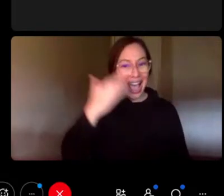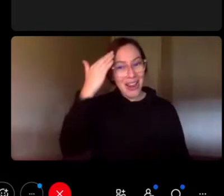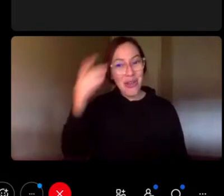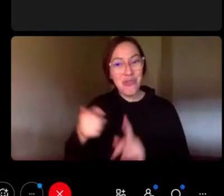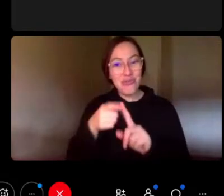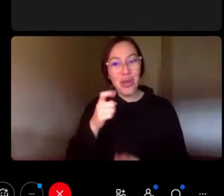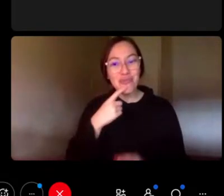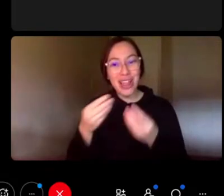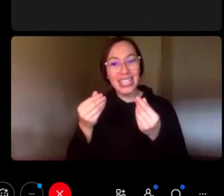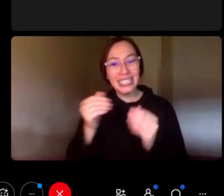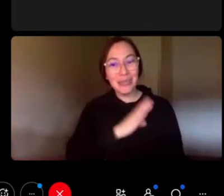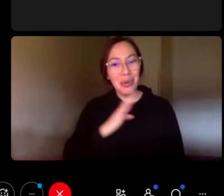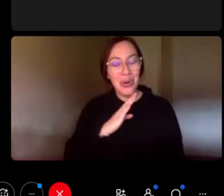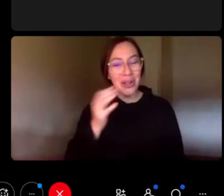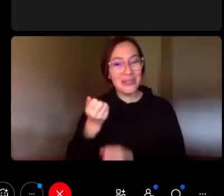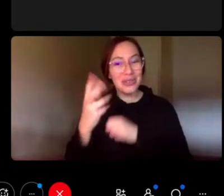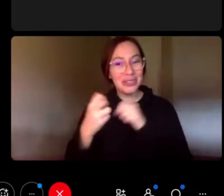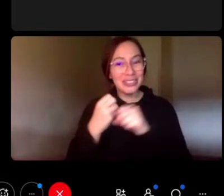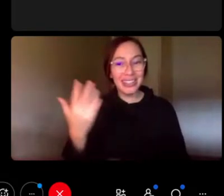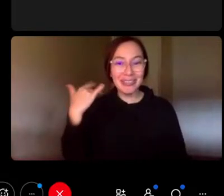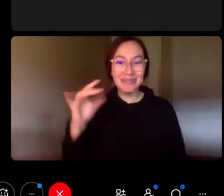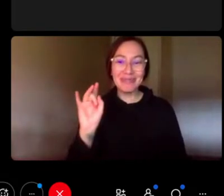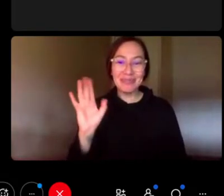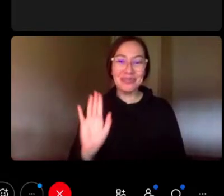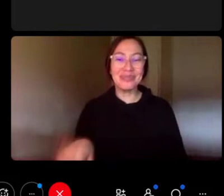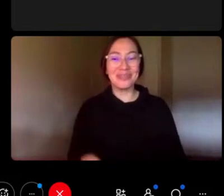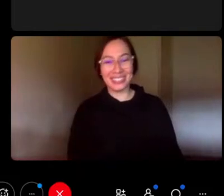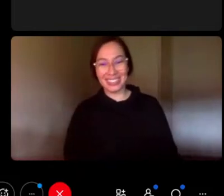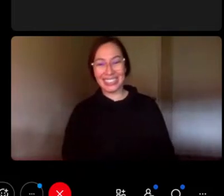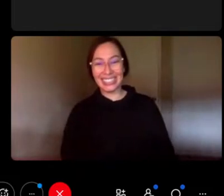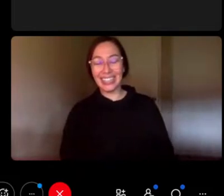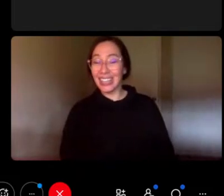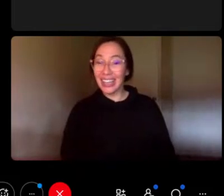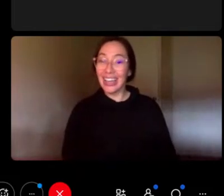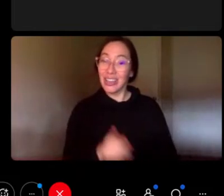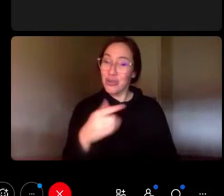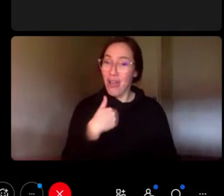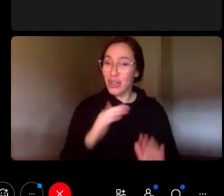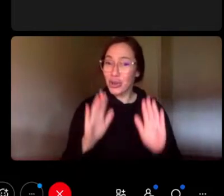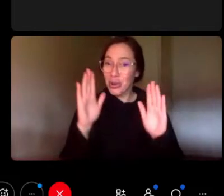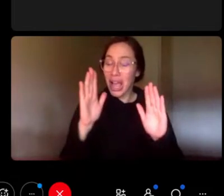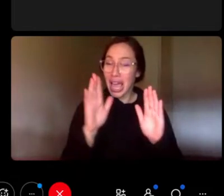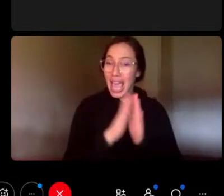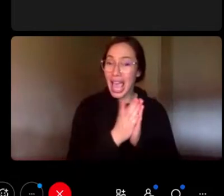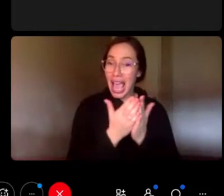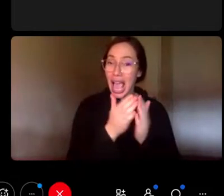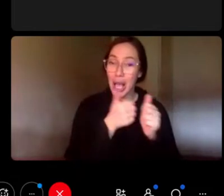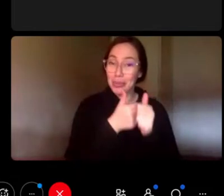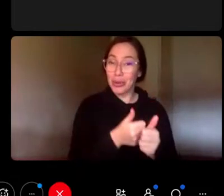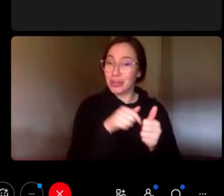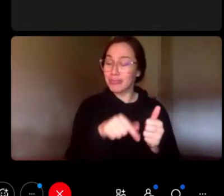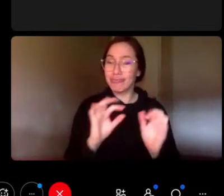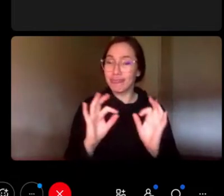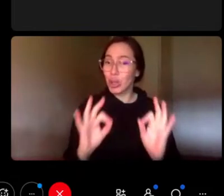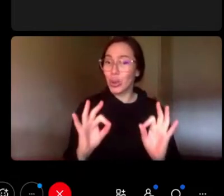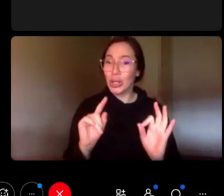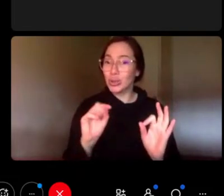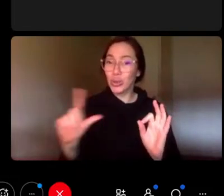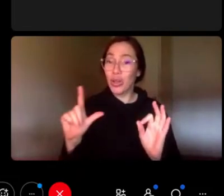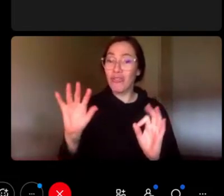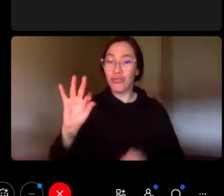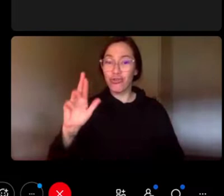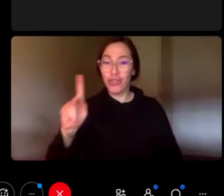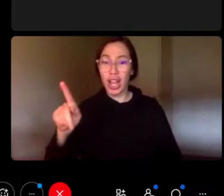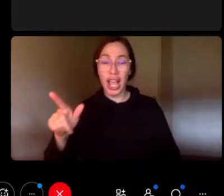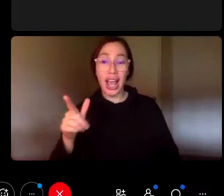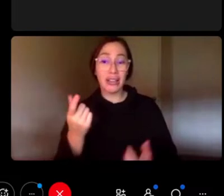Redlands Board from years ago. So the you've got a great handbook. It's a great tool. What Frank is asking you